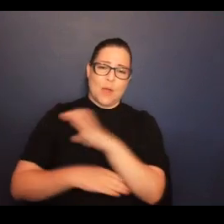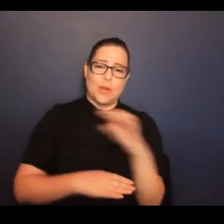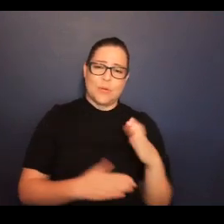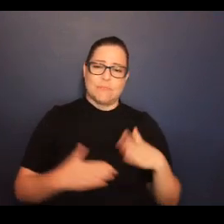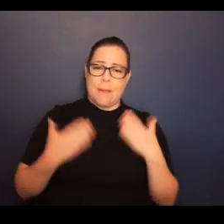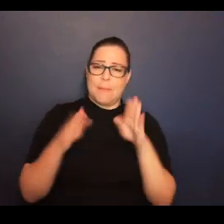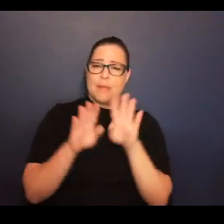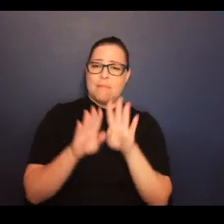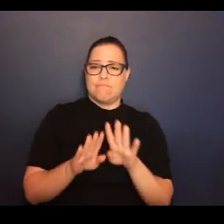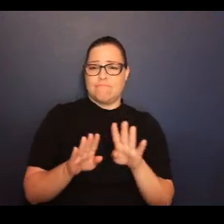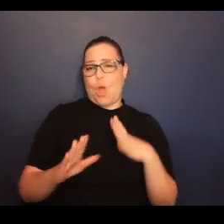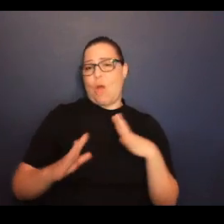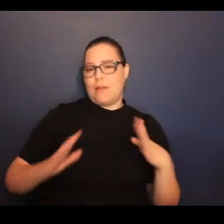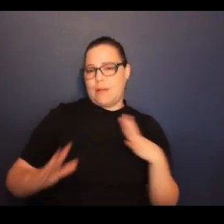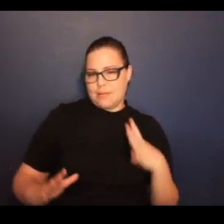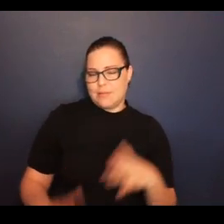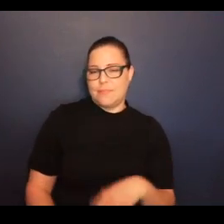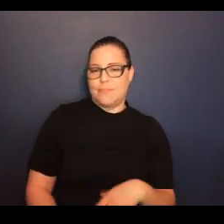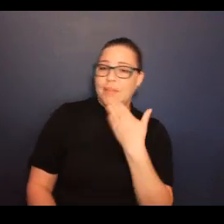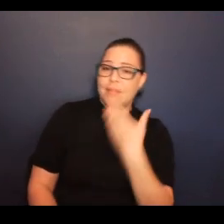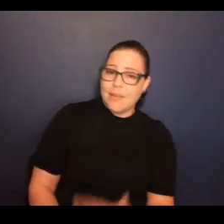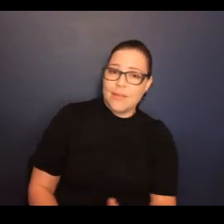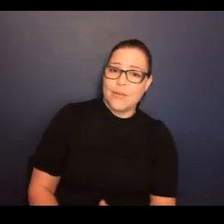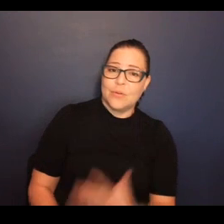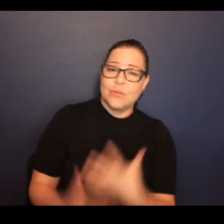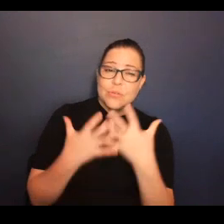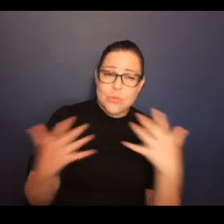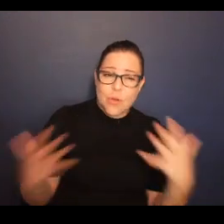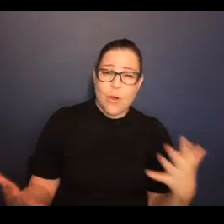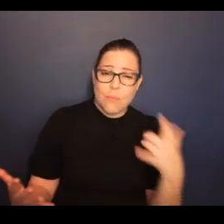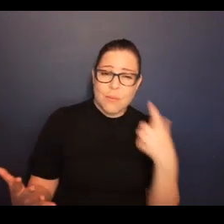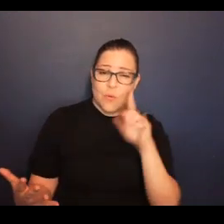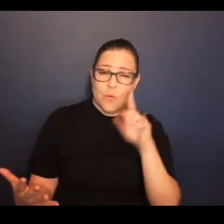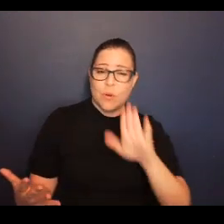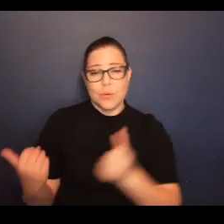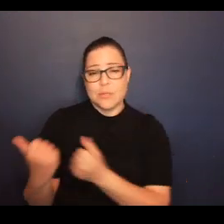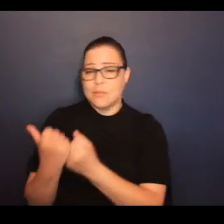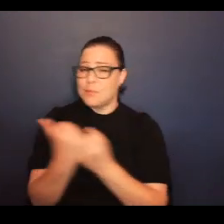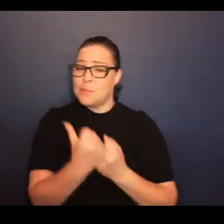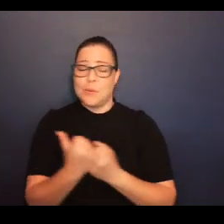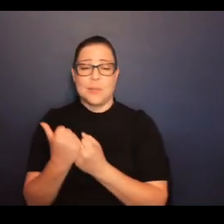Holidays. Thank you so much for your support.